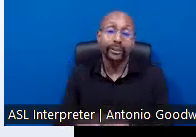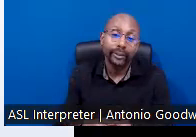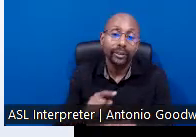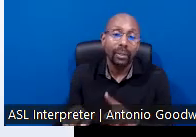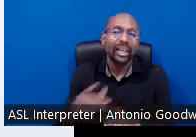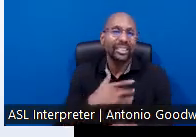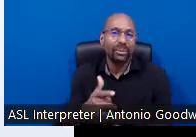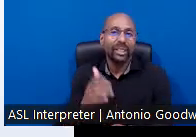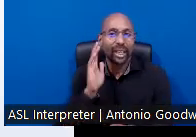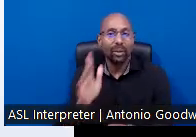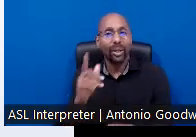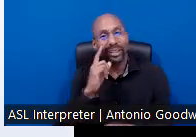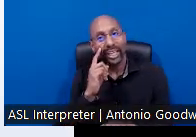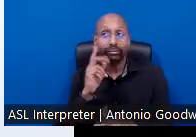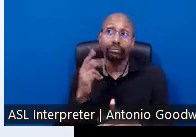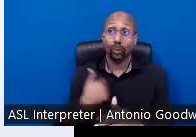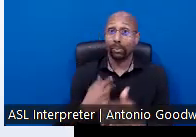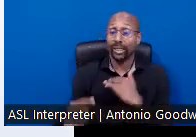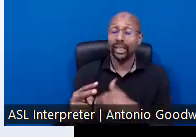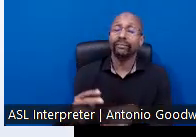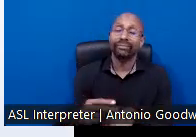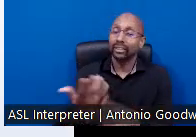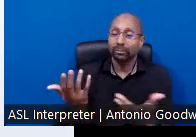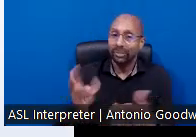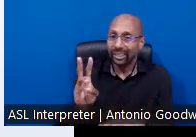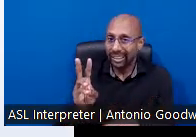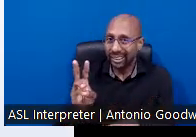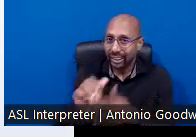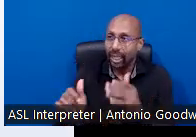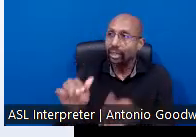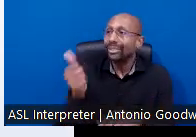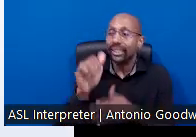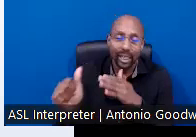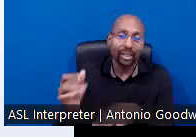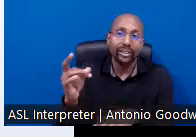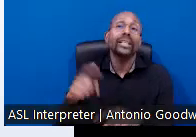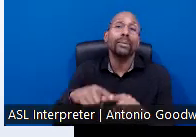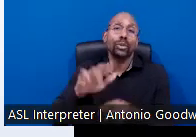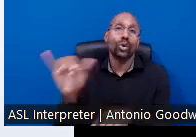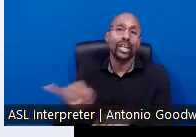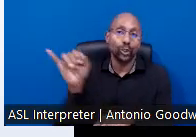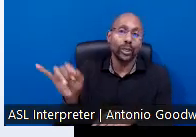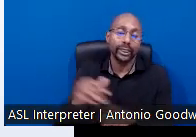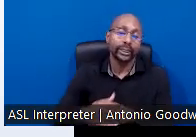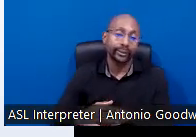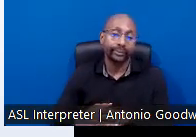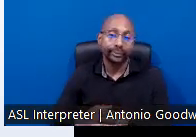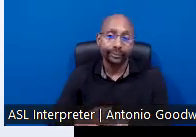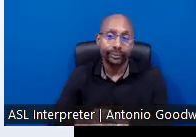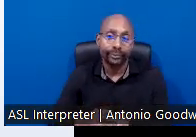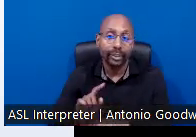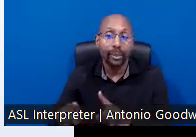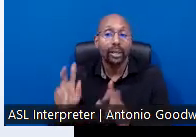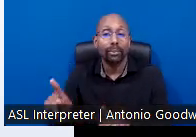$10, $18. Every kind of insurance is different. But what this doesn't address is for folks who